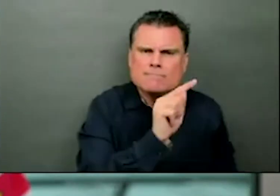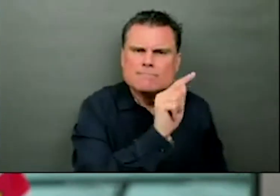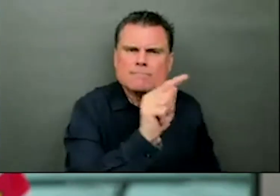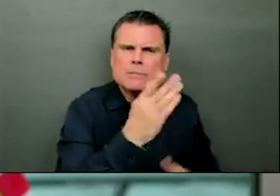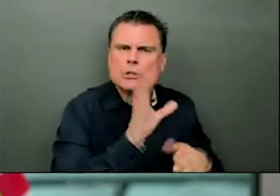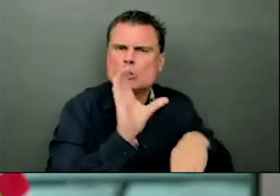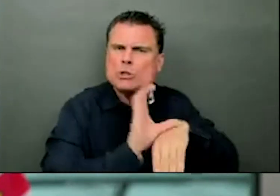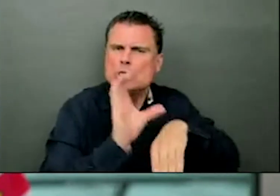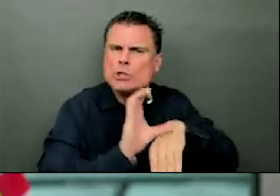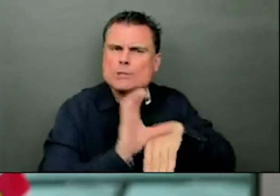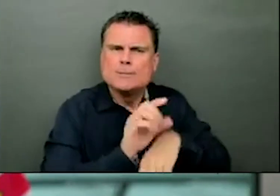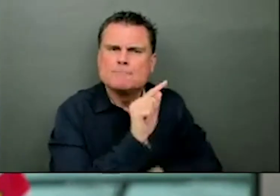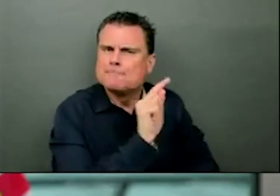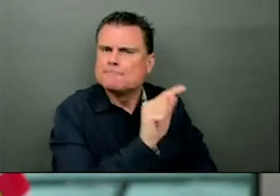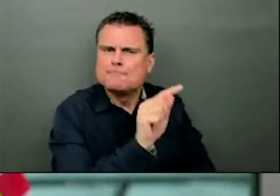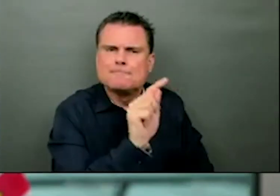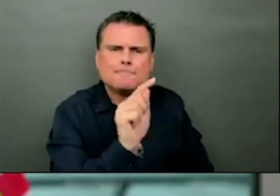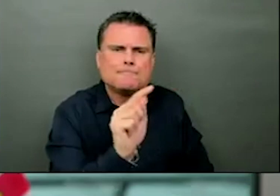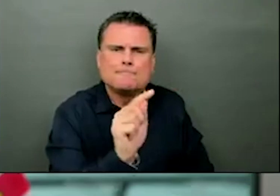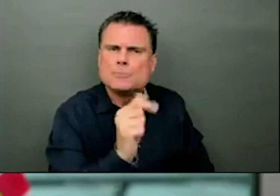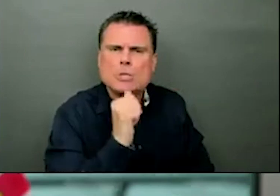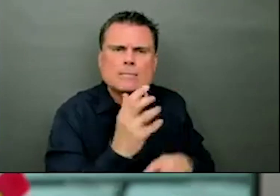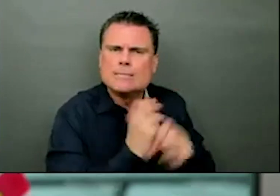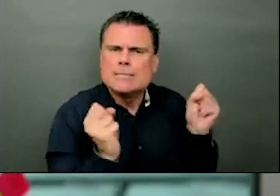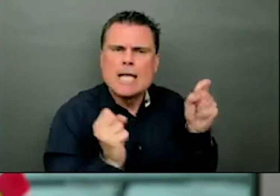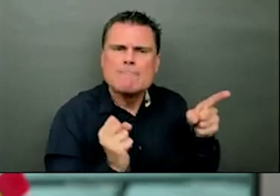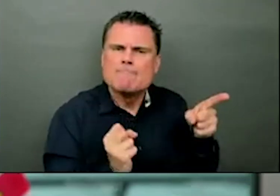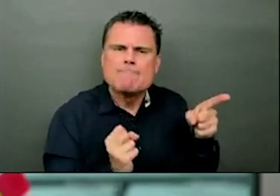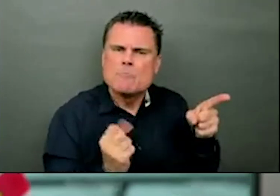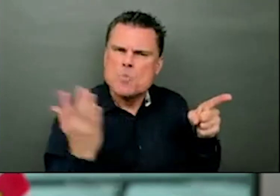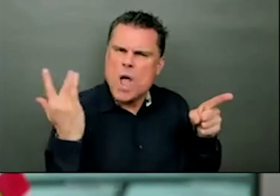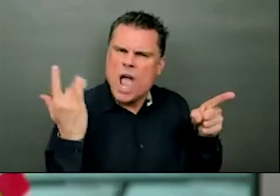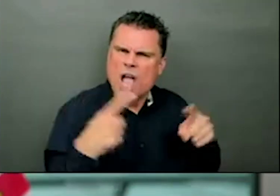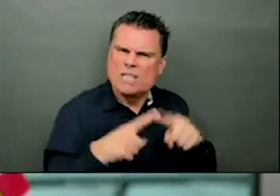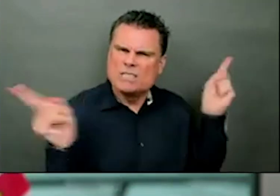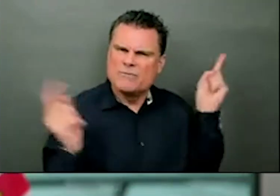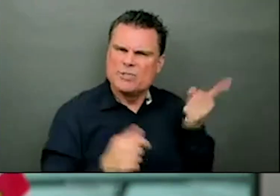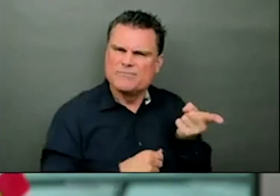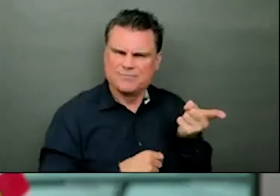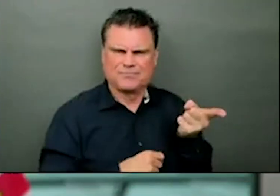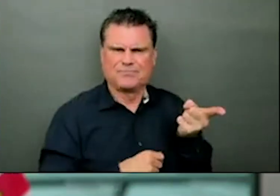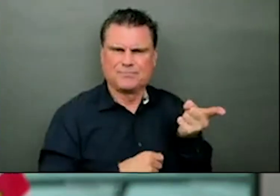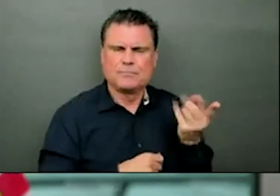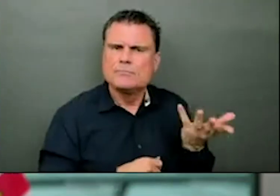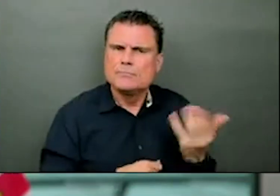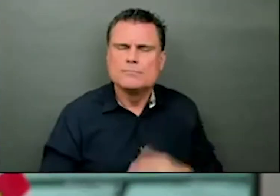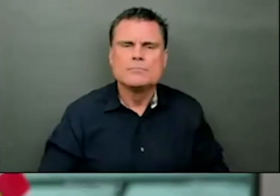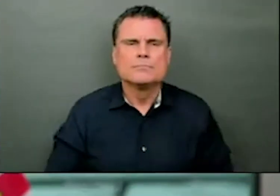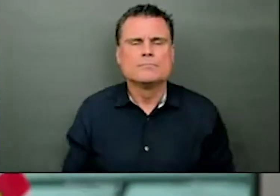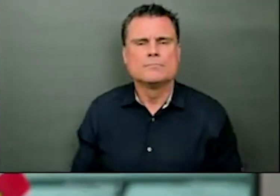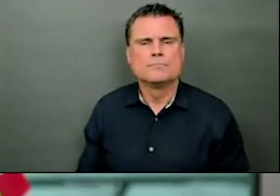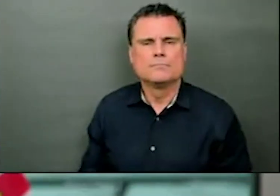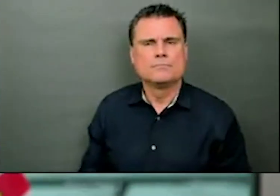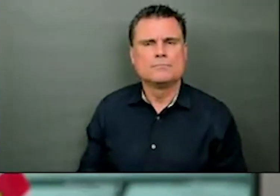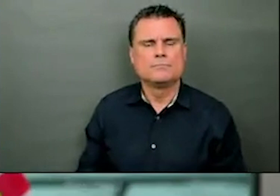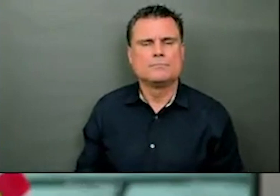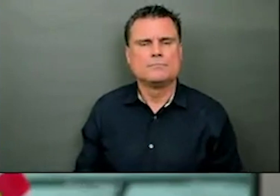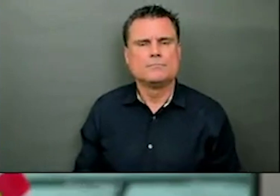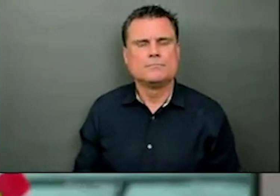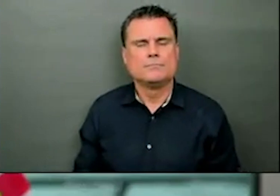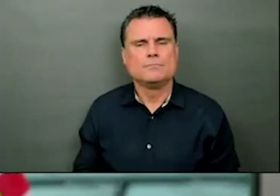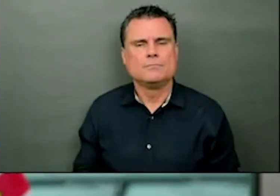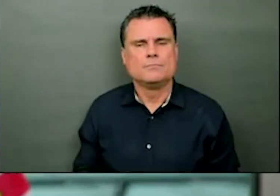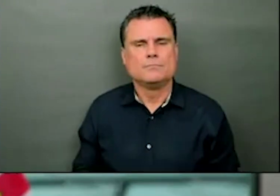that the nature of the interaction, the social interaction that you have with a faith group is fundamentally different than some of the